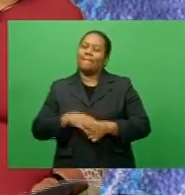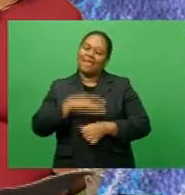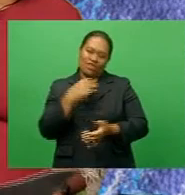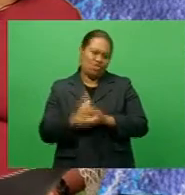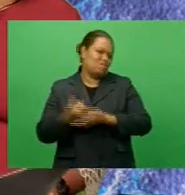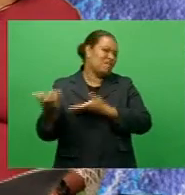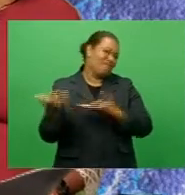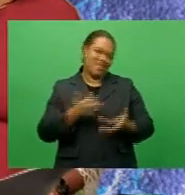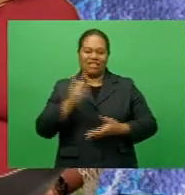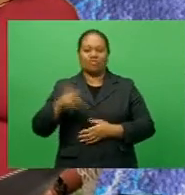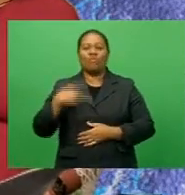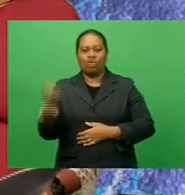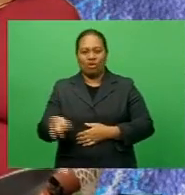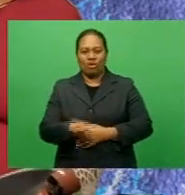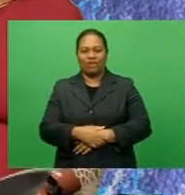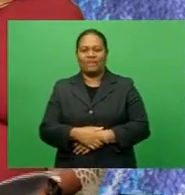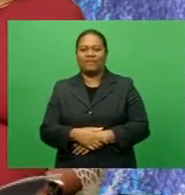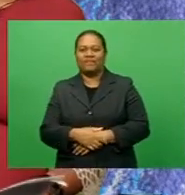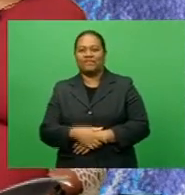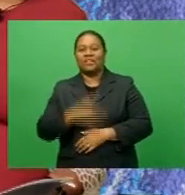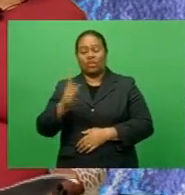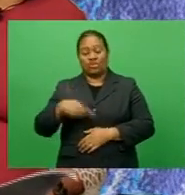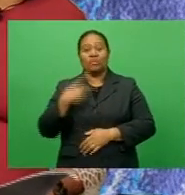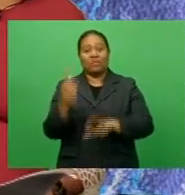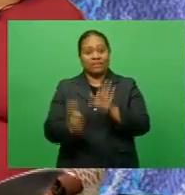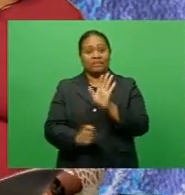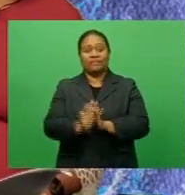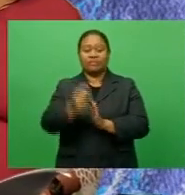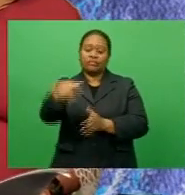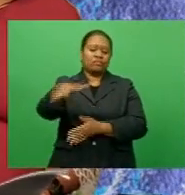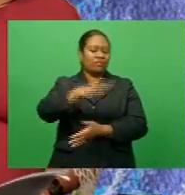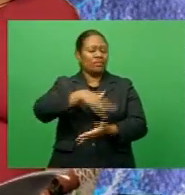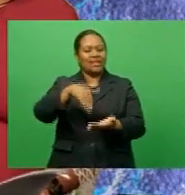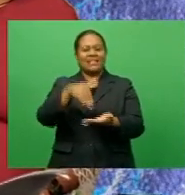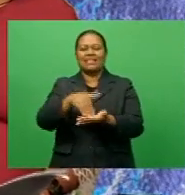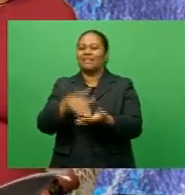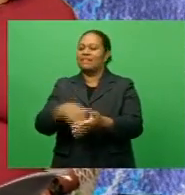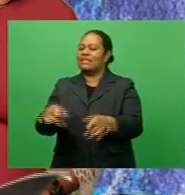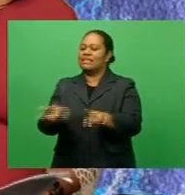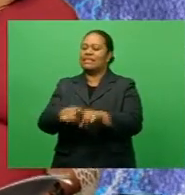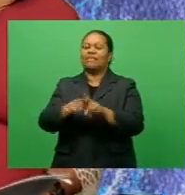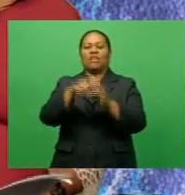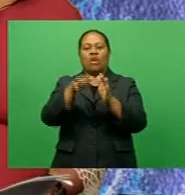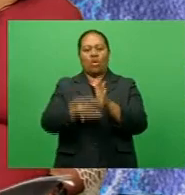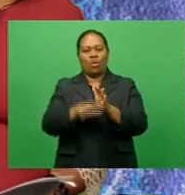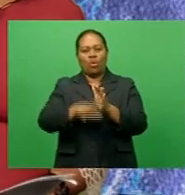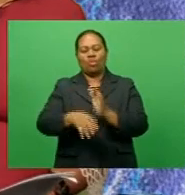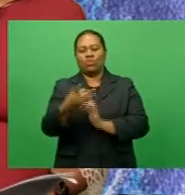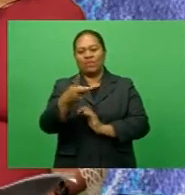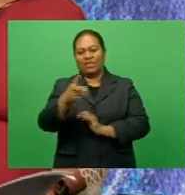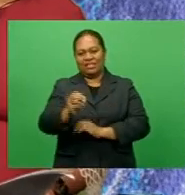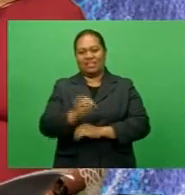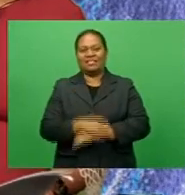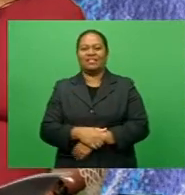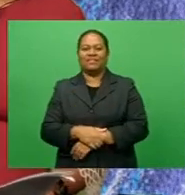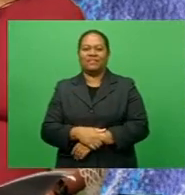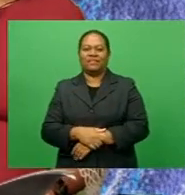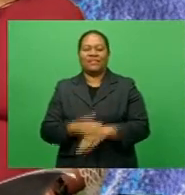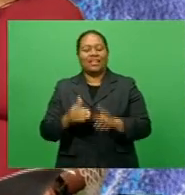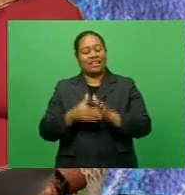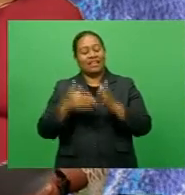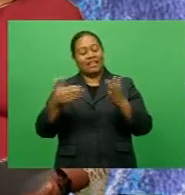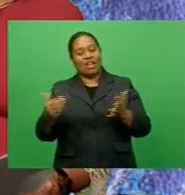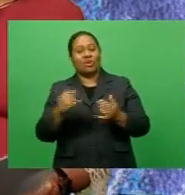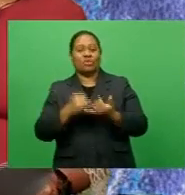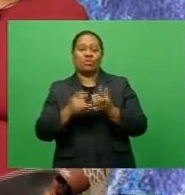it tomorrow. Tomorrow's temps, all centers will remain in the low to high 20s. And looking further on